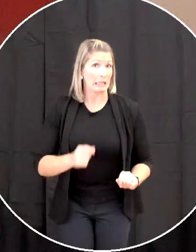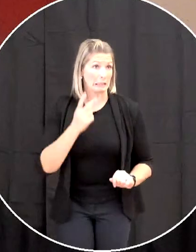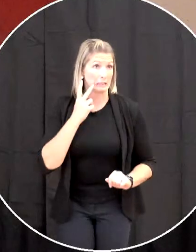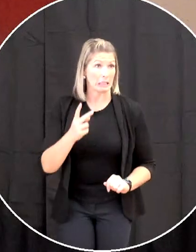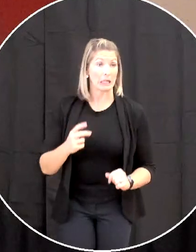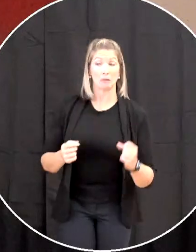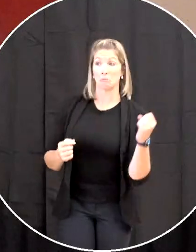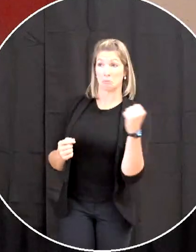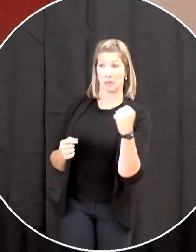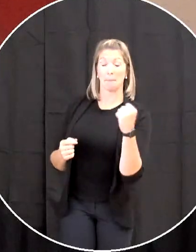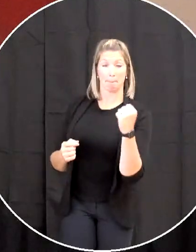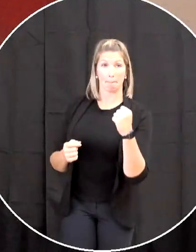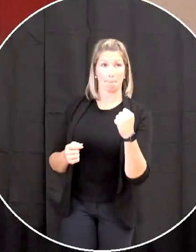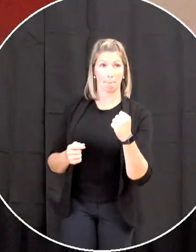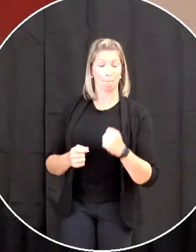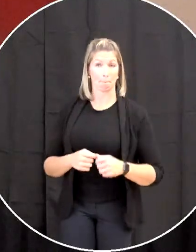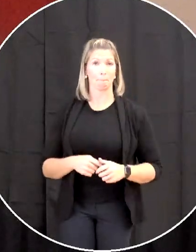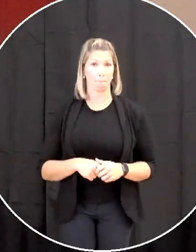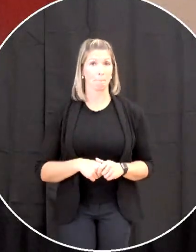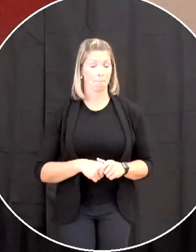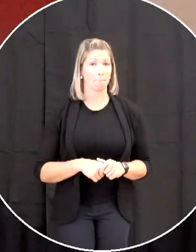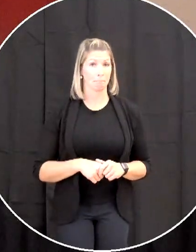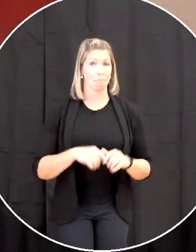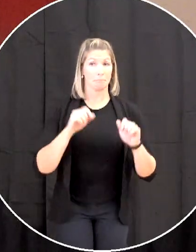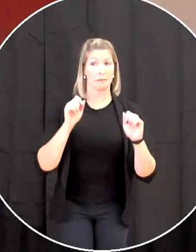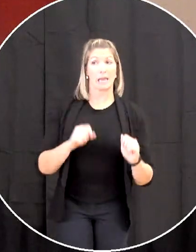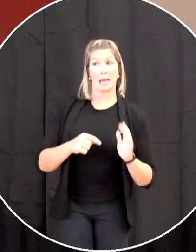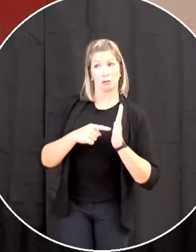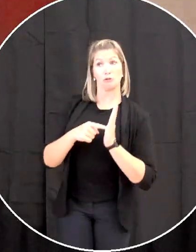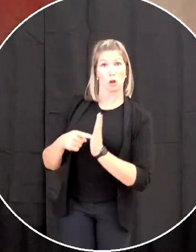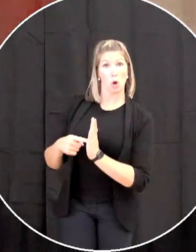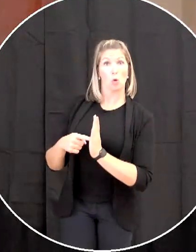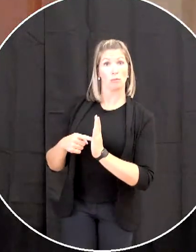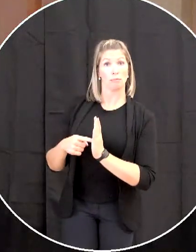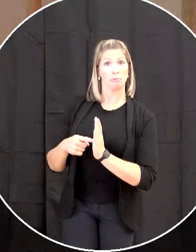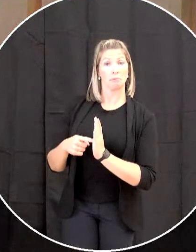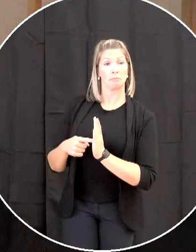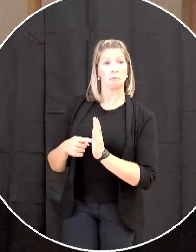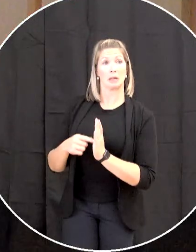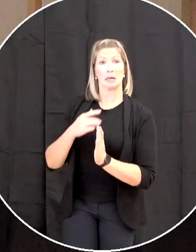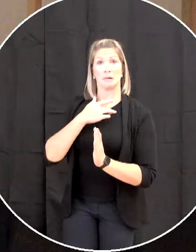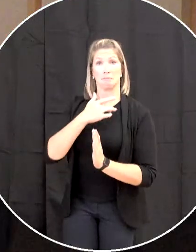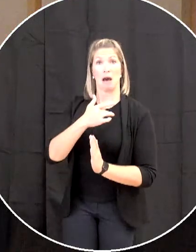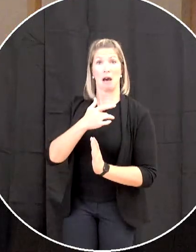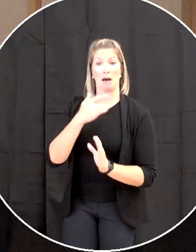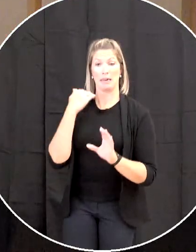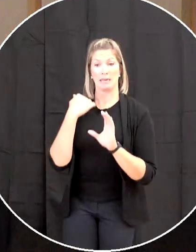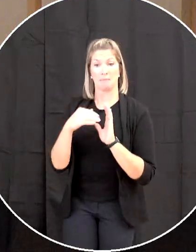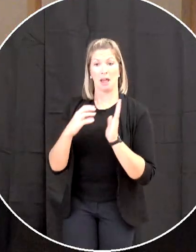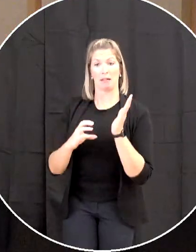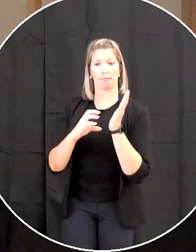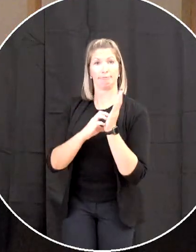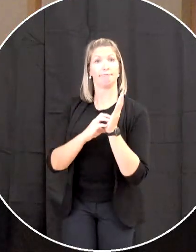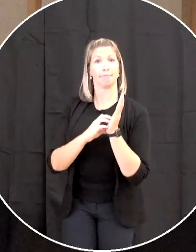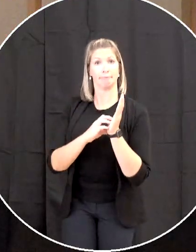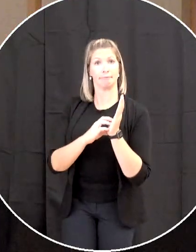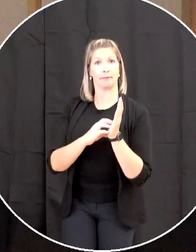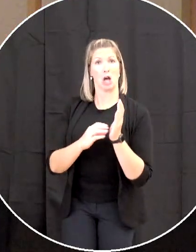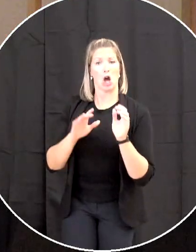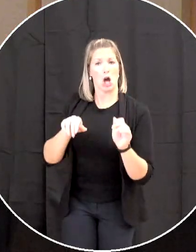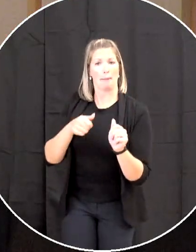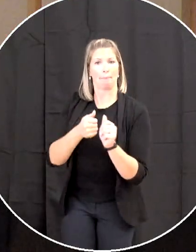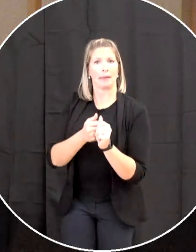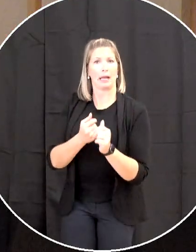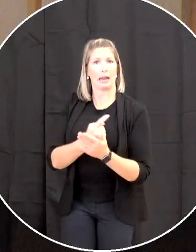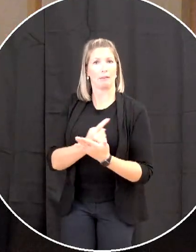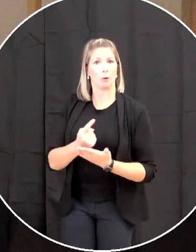Certainly, yeah, we can do that. Okay. In most cases, we try to. They're usually embedded in some fashion in the trustee update that occurs every week. We'll make